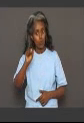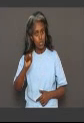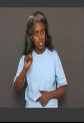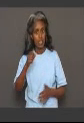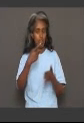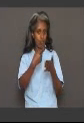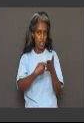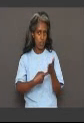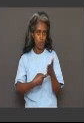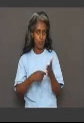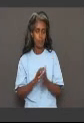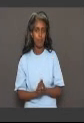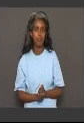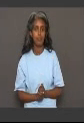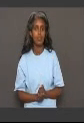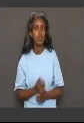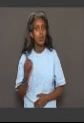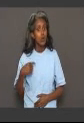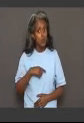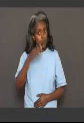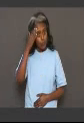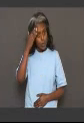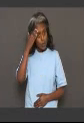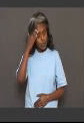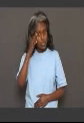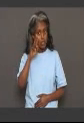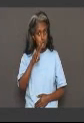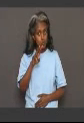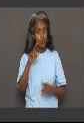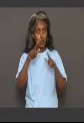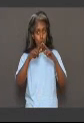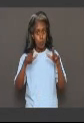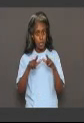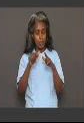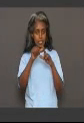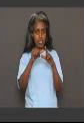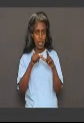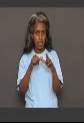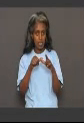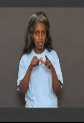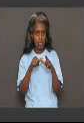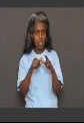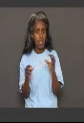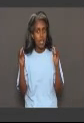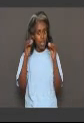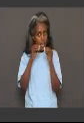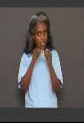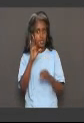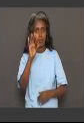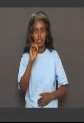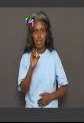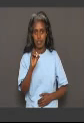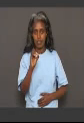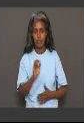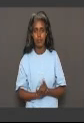value. We know that two complementary angles add up to 90.